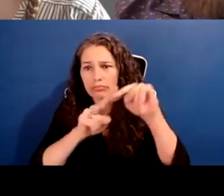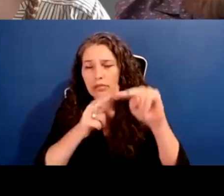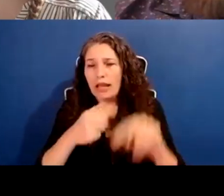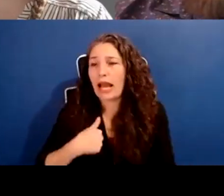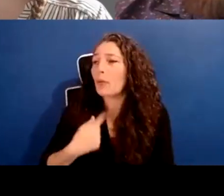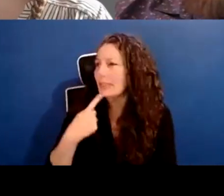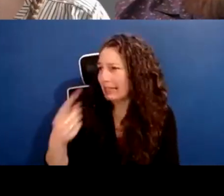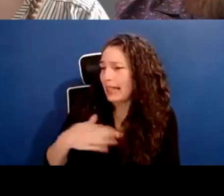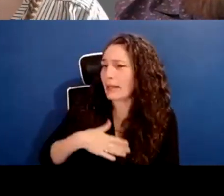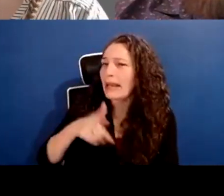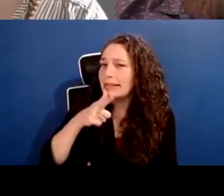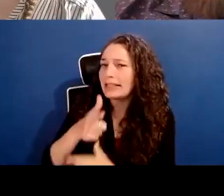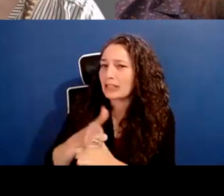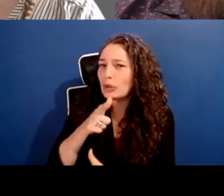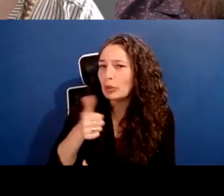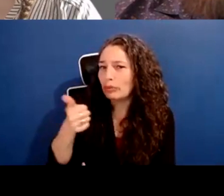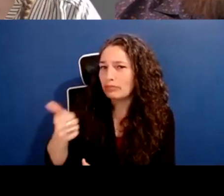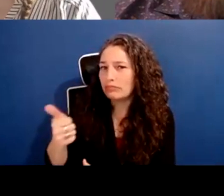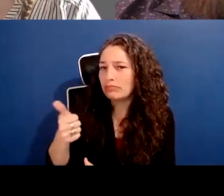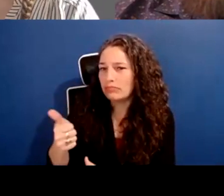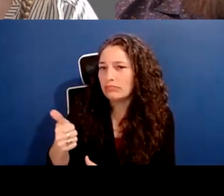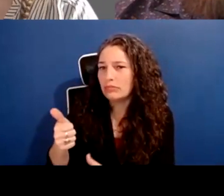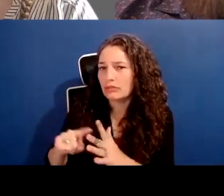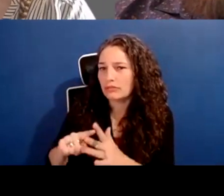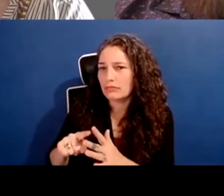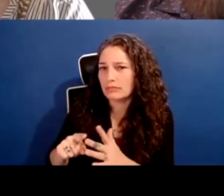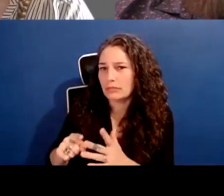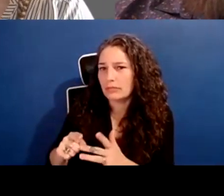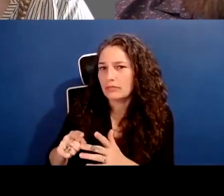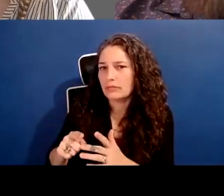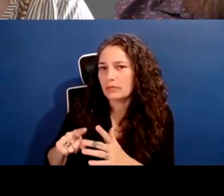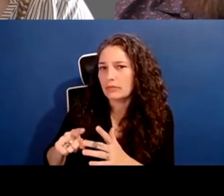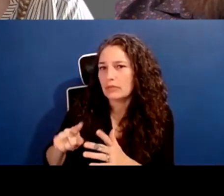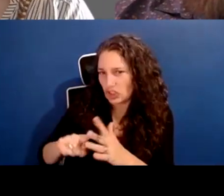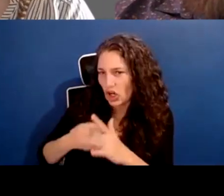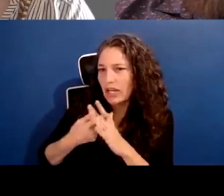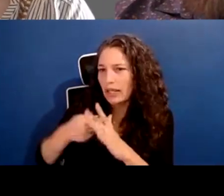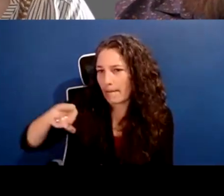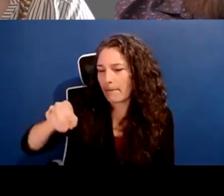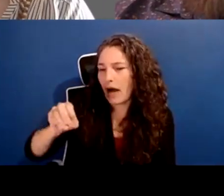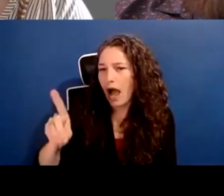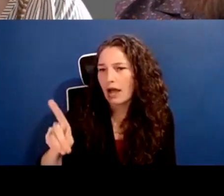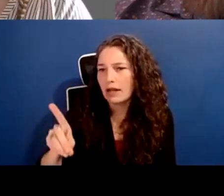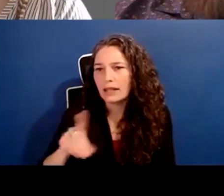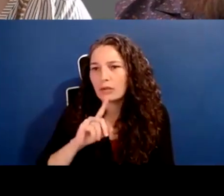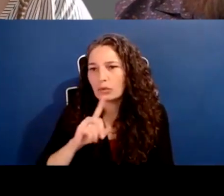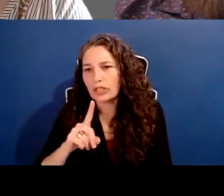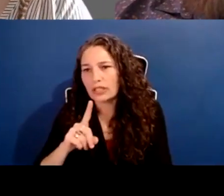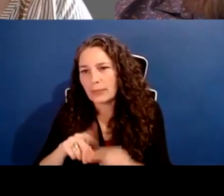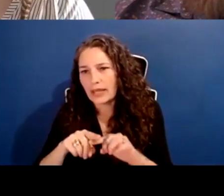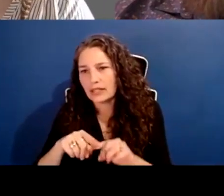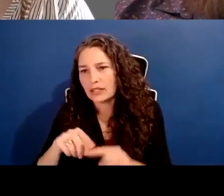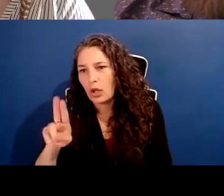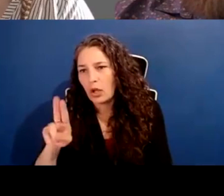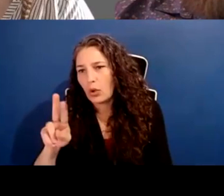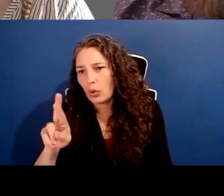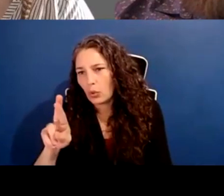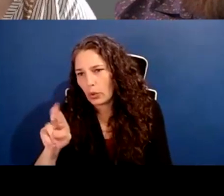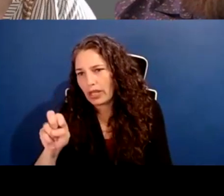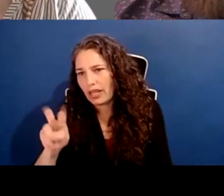off of what Eric says. It really depends on what vibe you're going for in your podcast. Reverb Effect is a very like